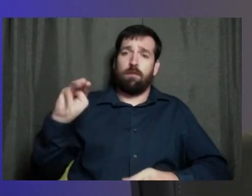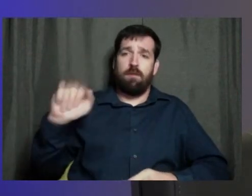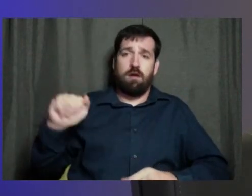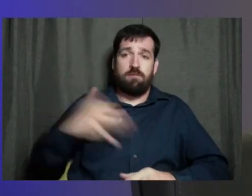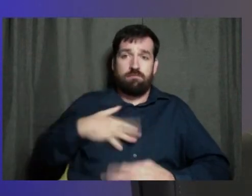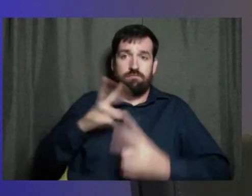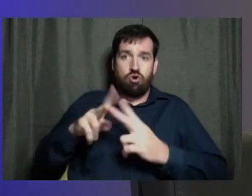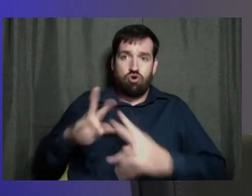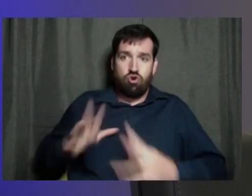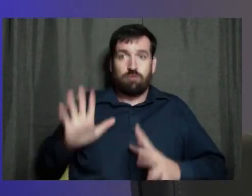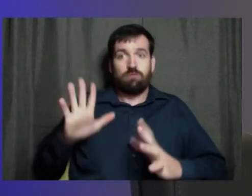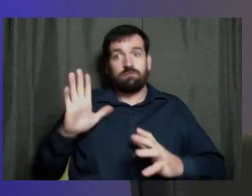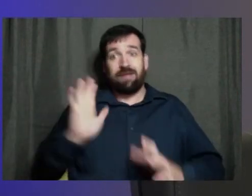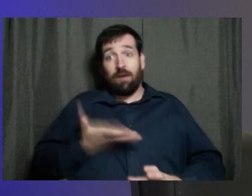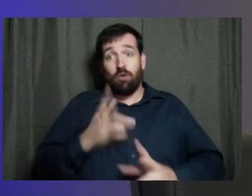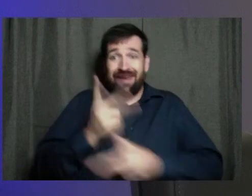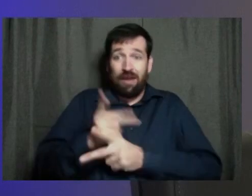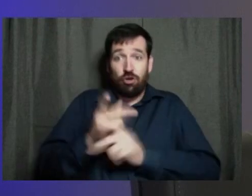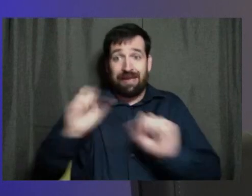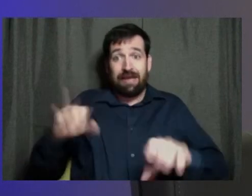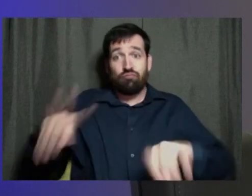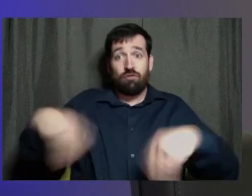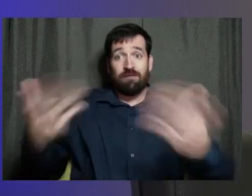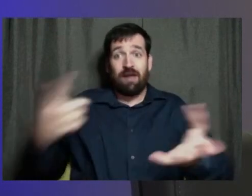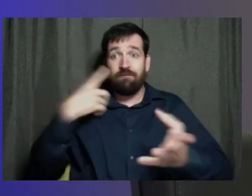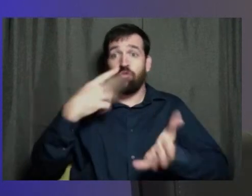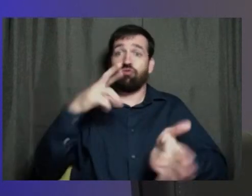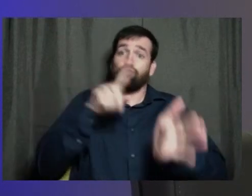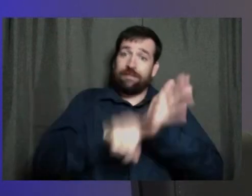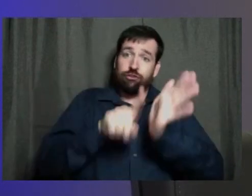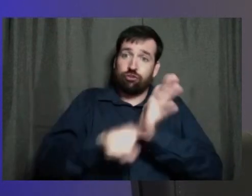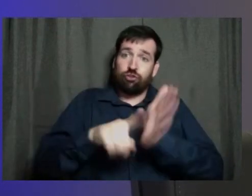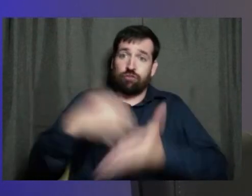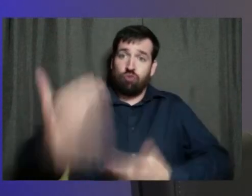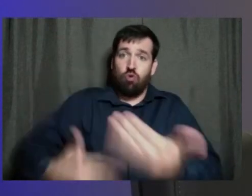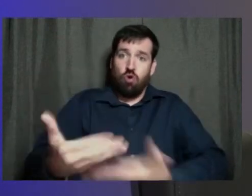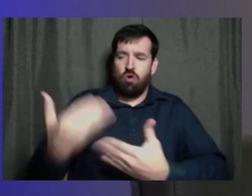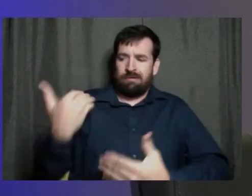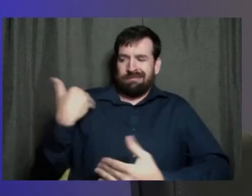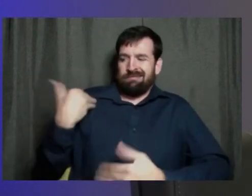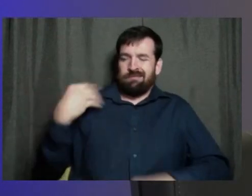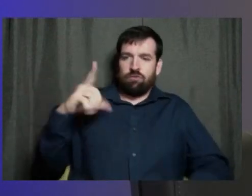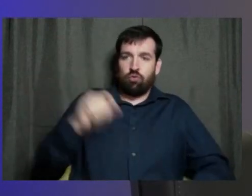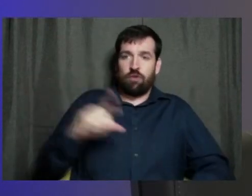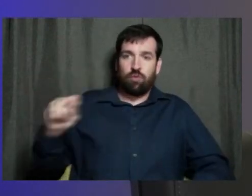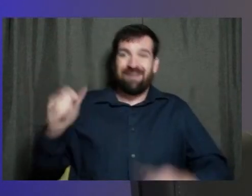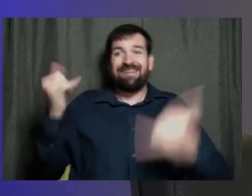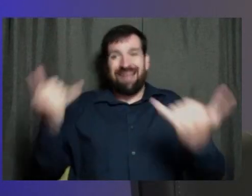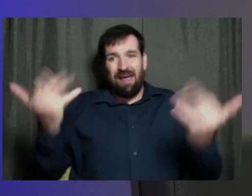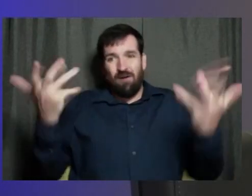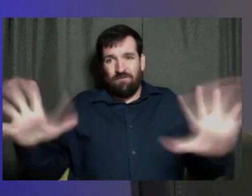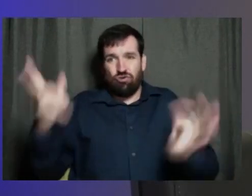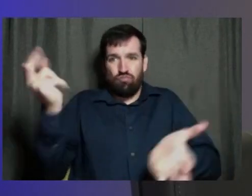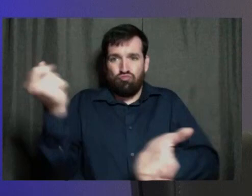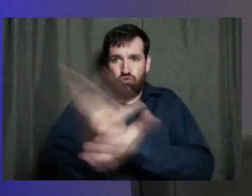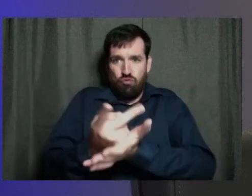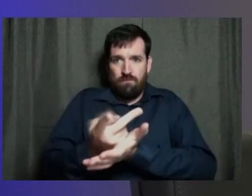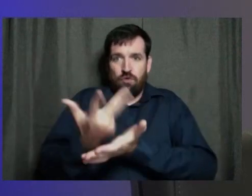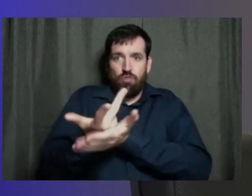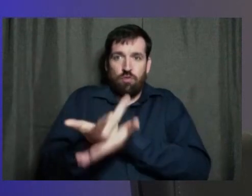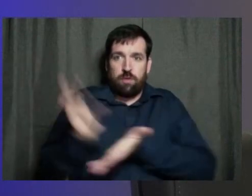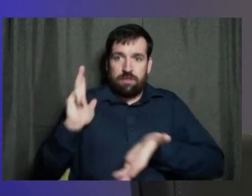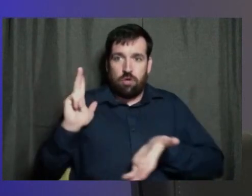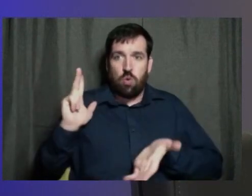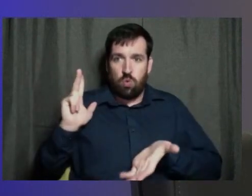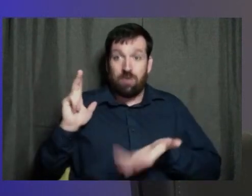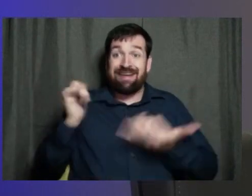able to provide her on a research protocol in 2020 is now approved as of 3 weeks ago. It is now the standard